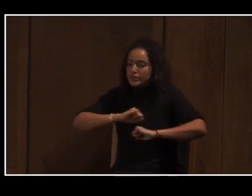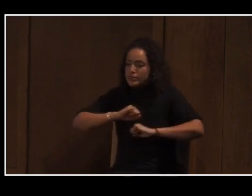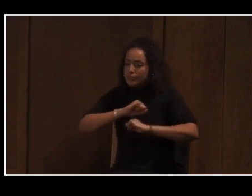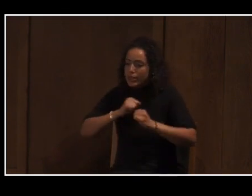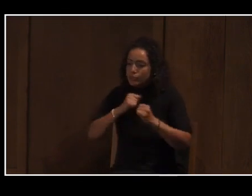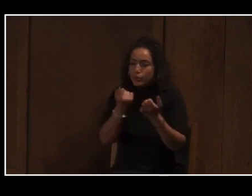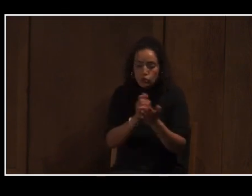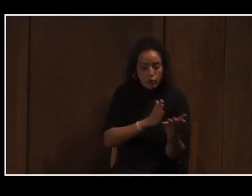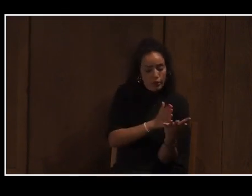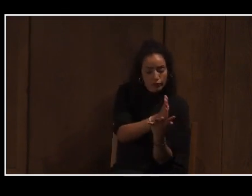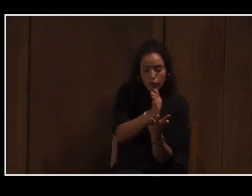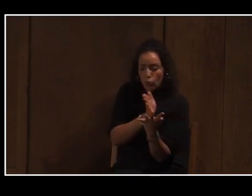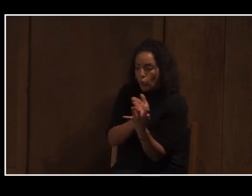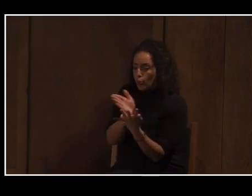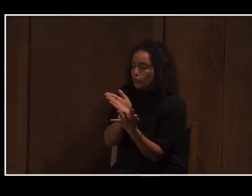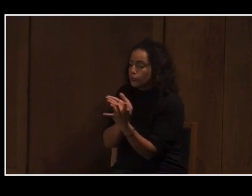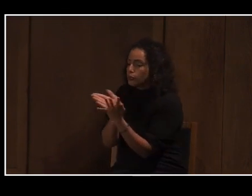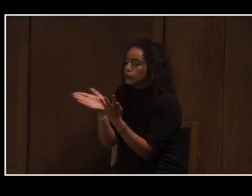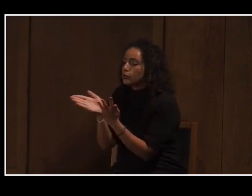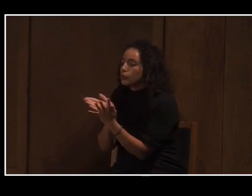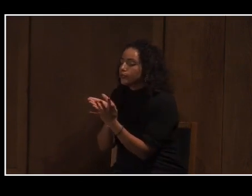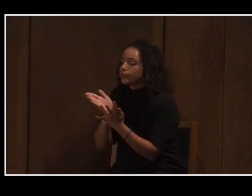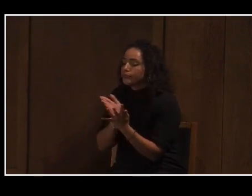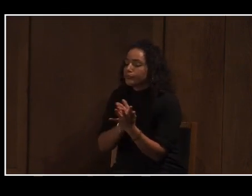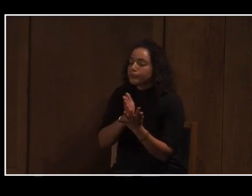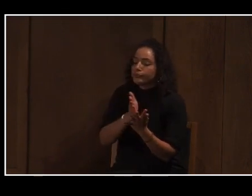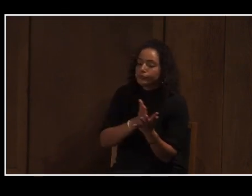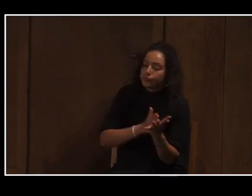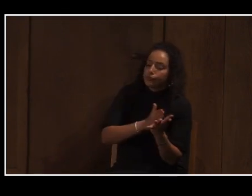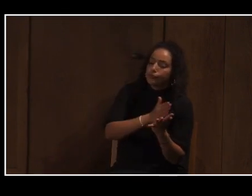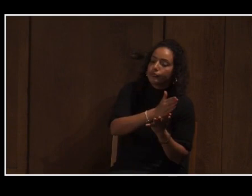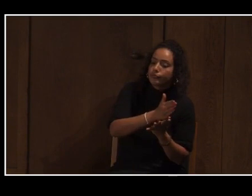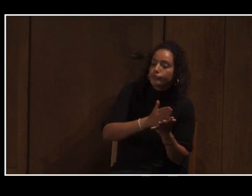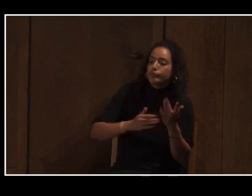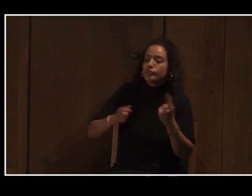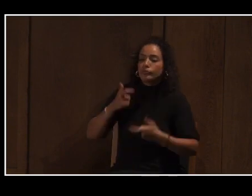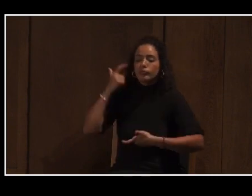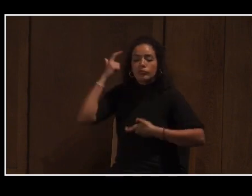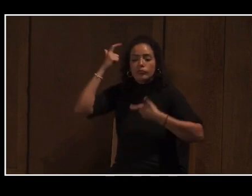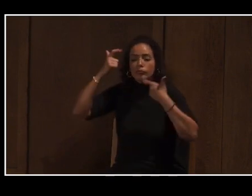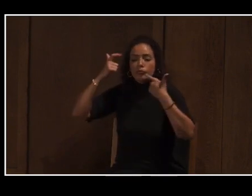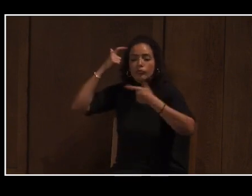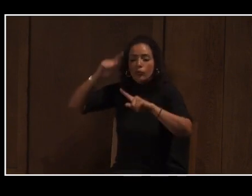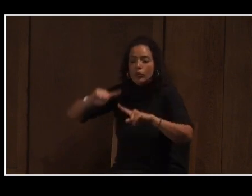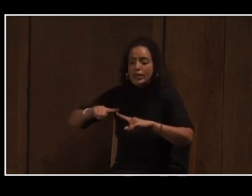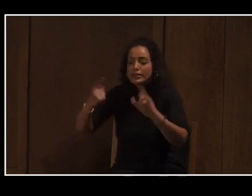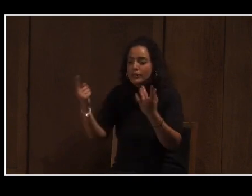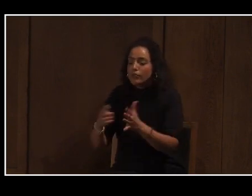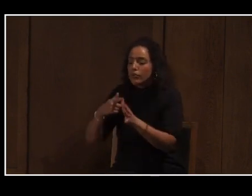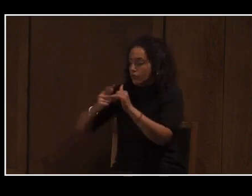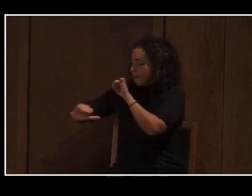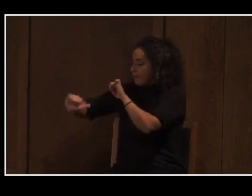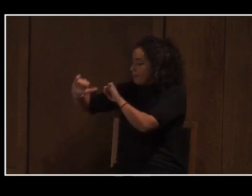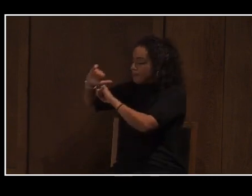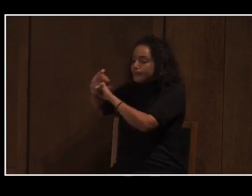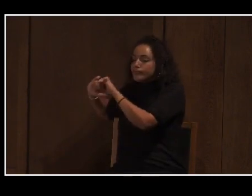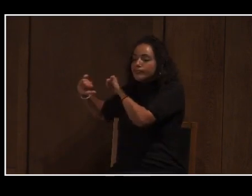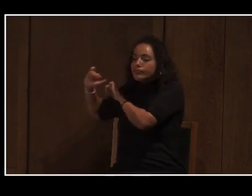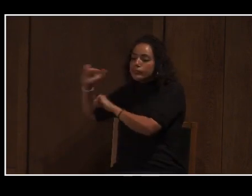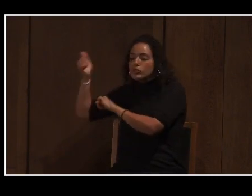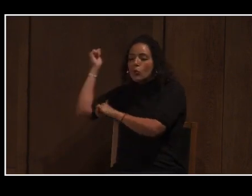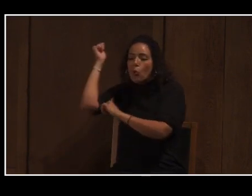genealogy. Vertigo is a signal aspect of the literacy of itutu, i.e. cool, Yoruba for cool.